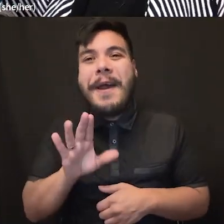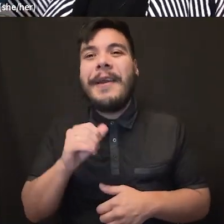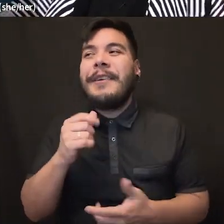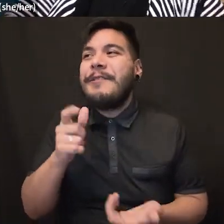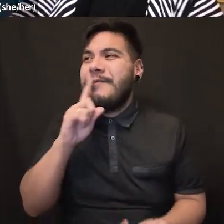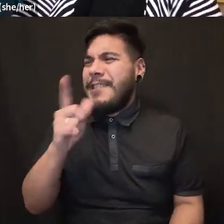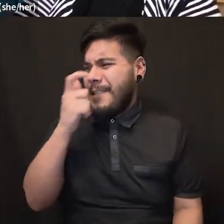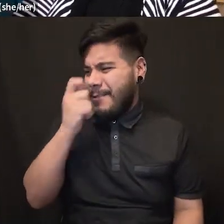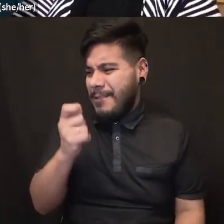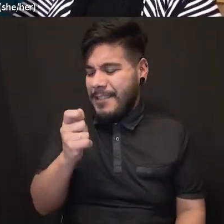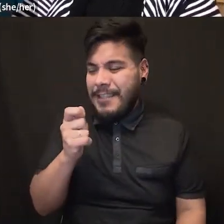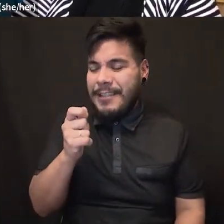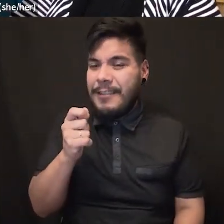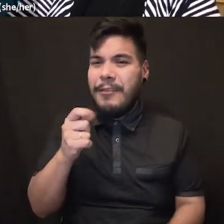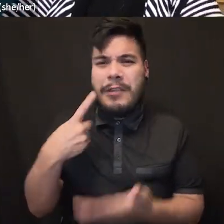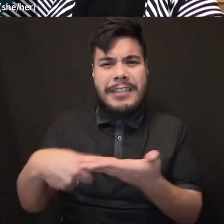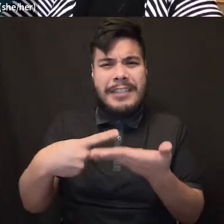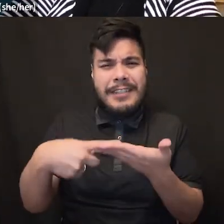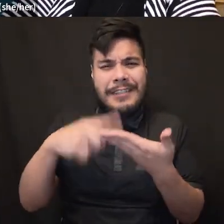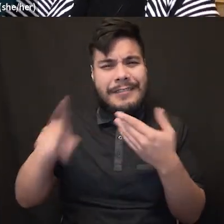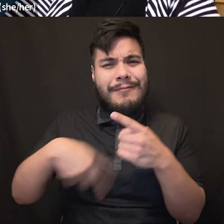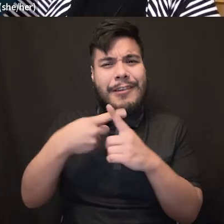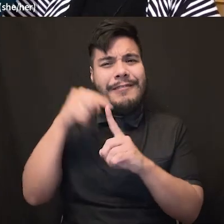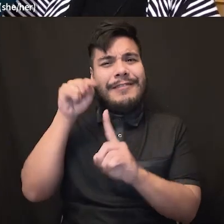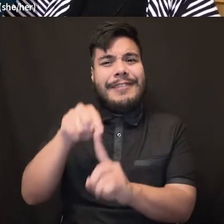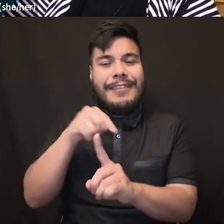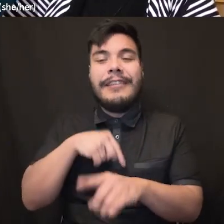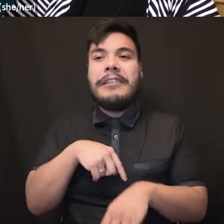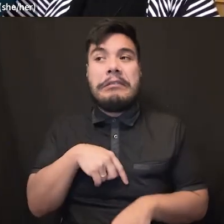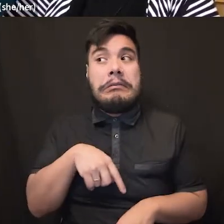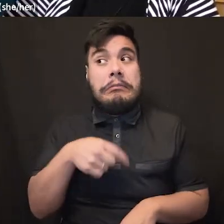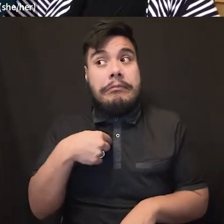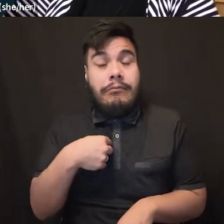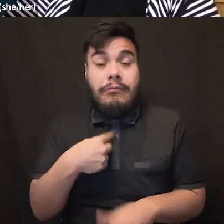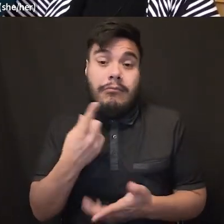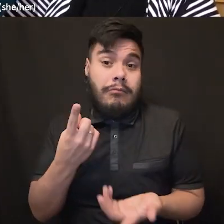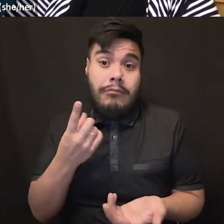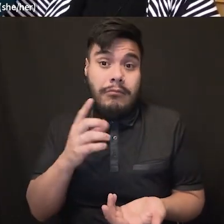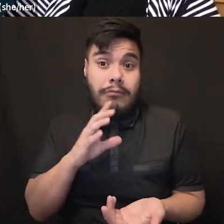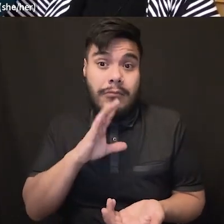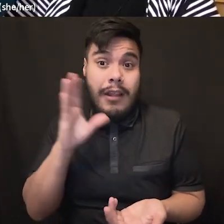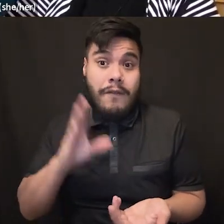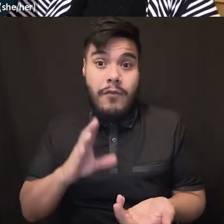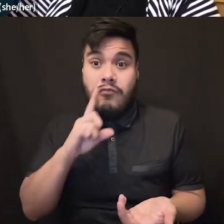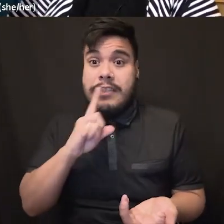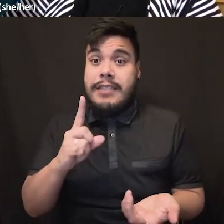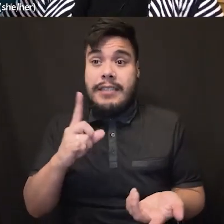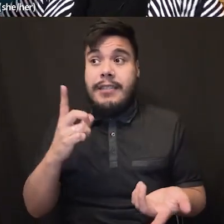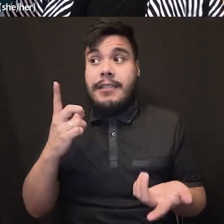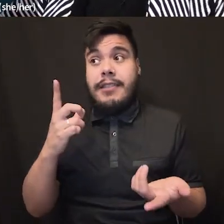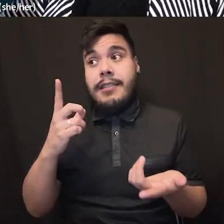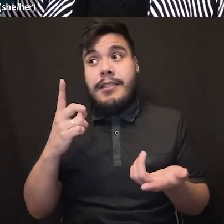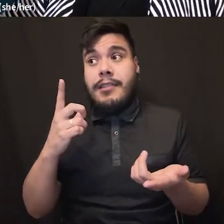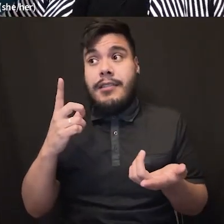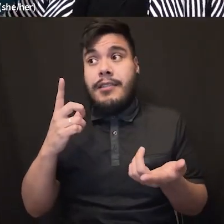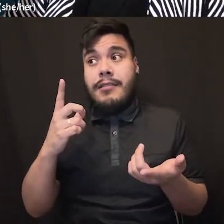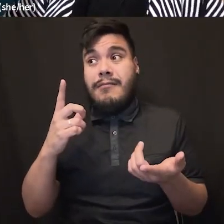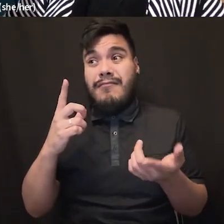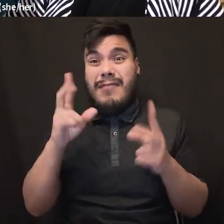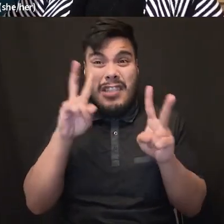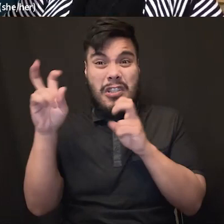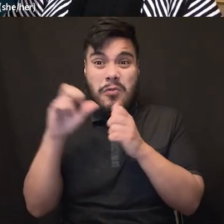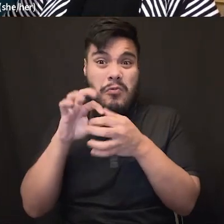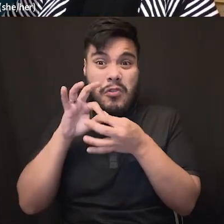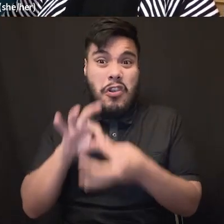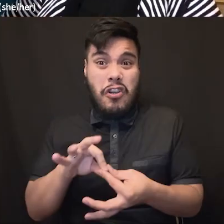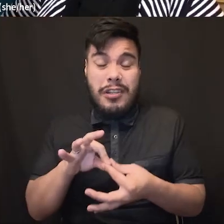for me as I like talk to people about this kind of stuff is that I actually have never had like significant body issues